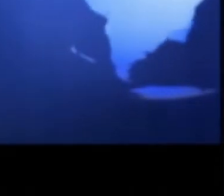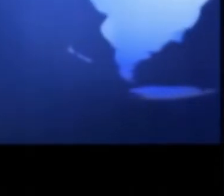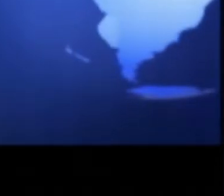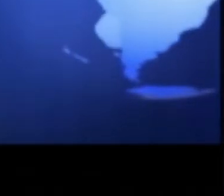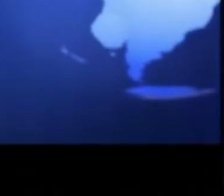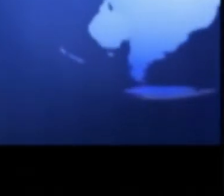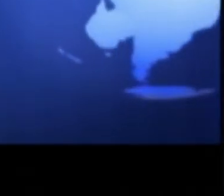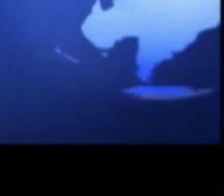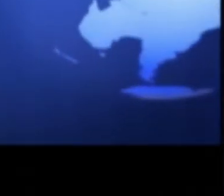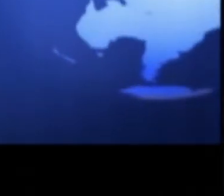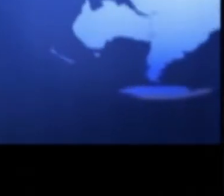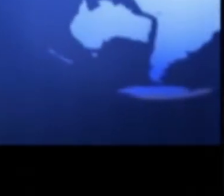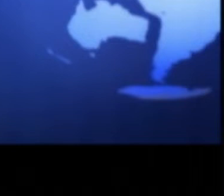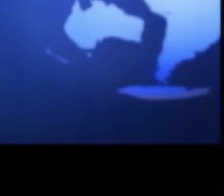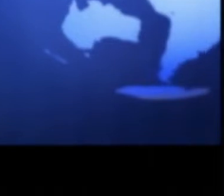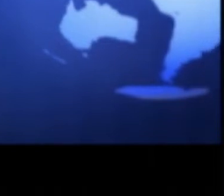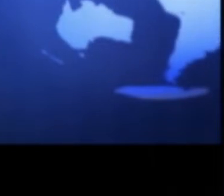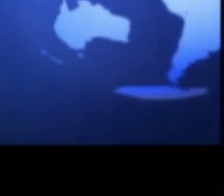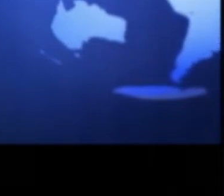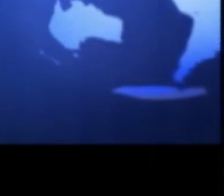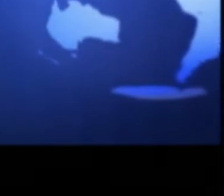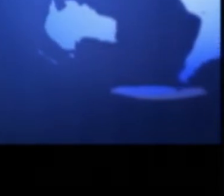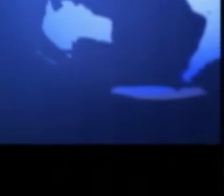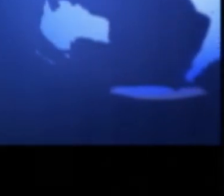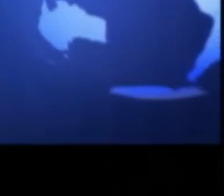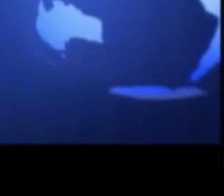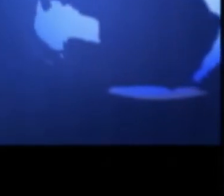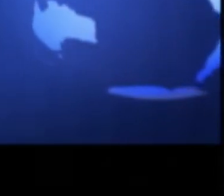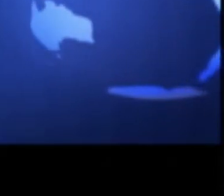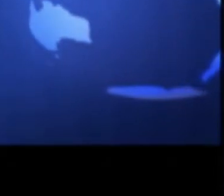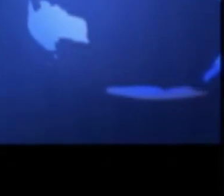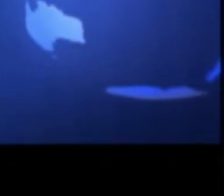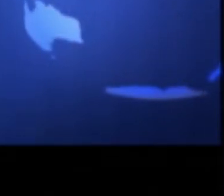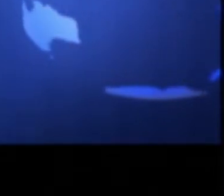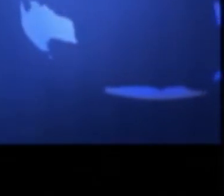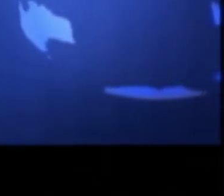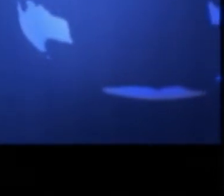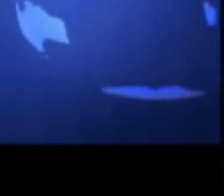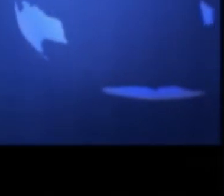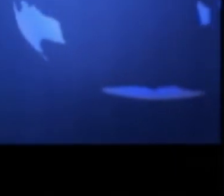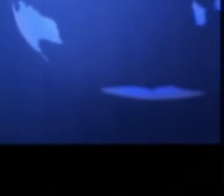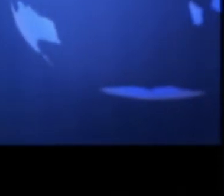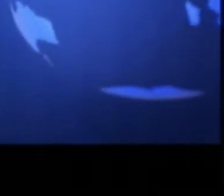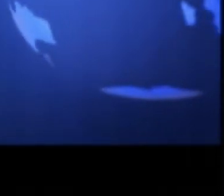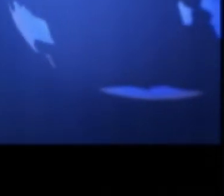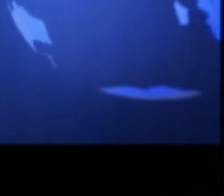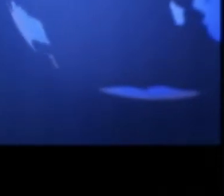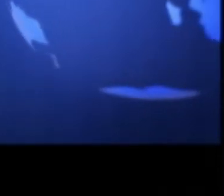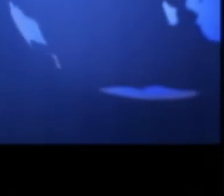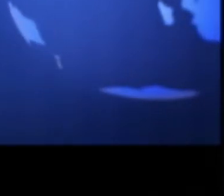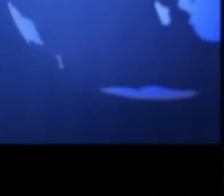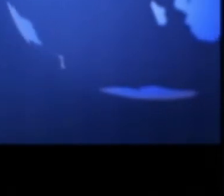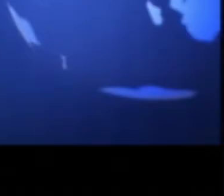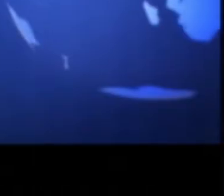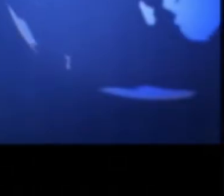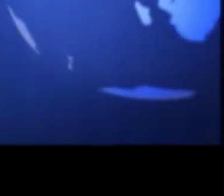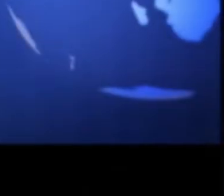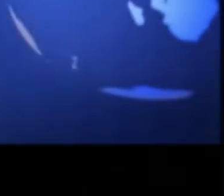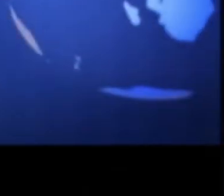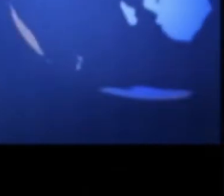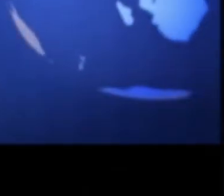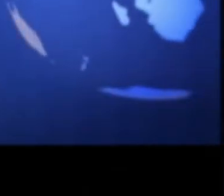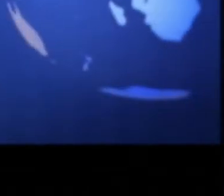The National Assembly says Nigeria still lags behind in digital sophistication, security and know-how.